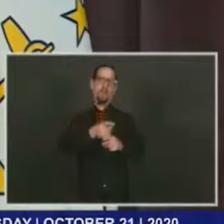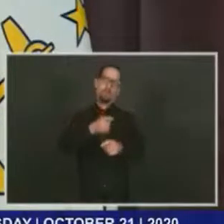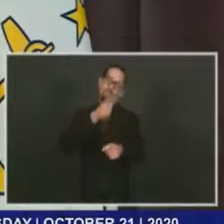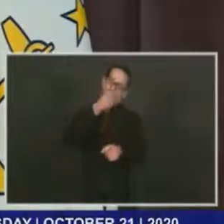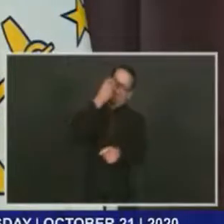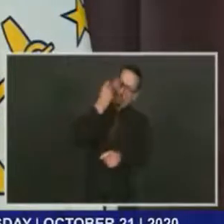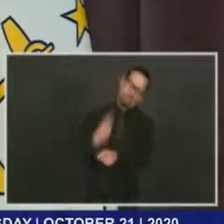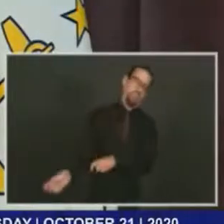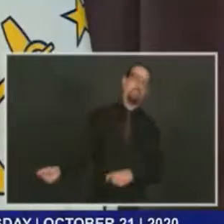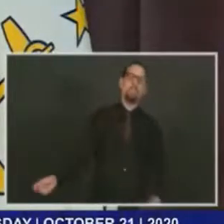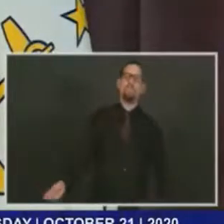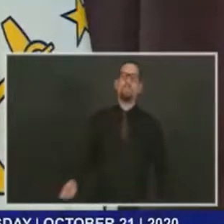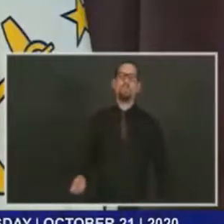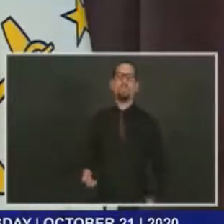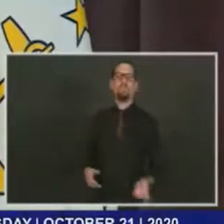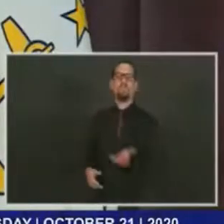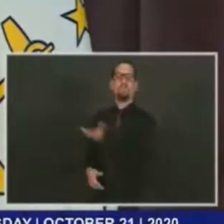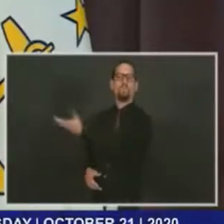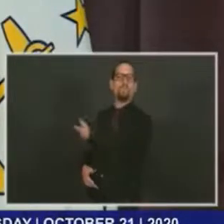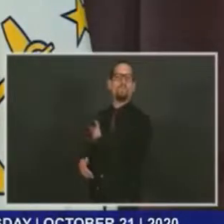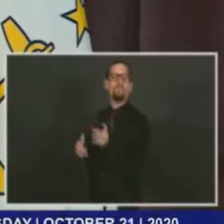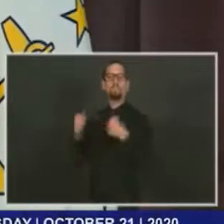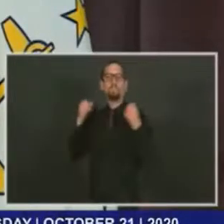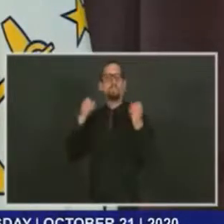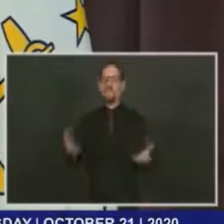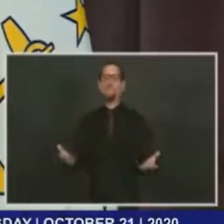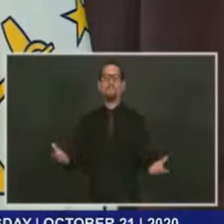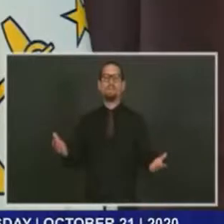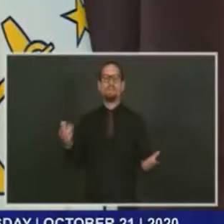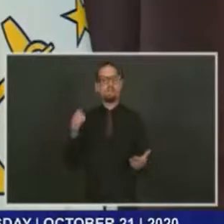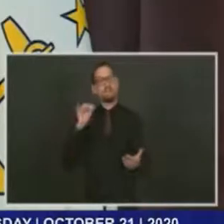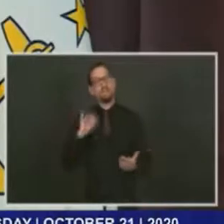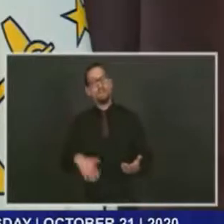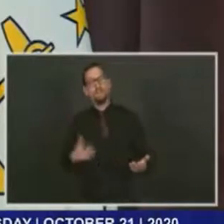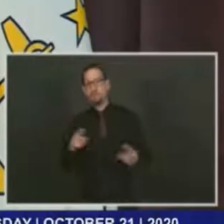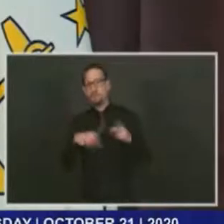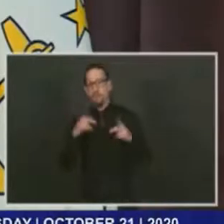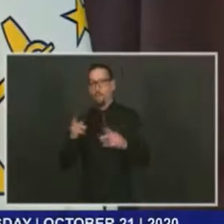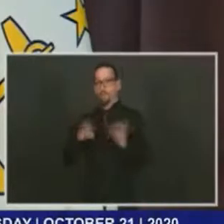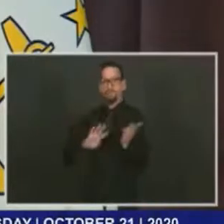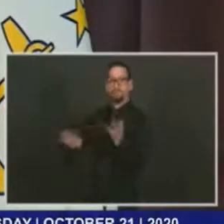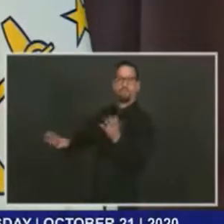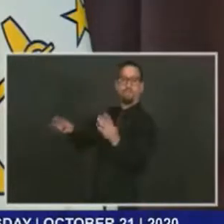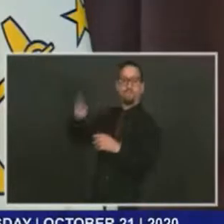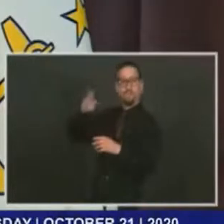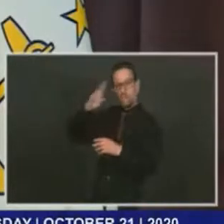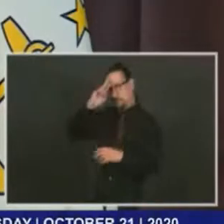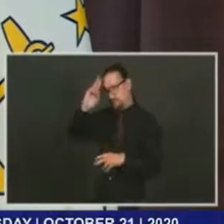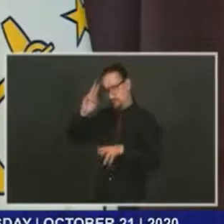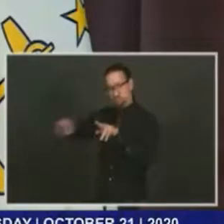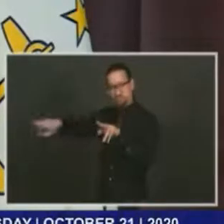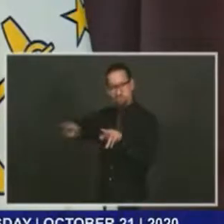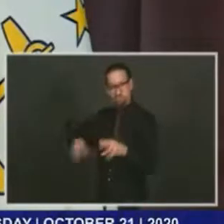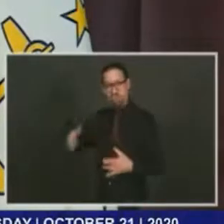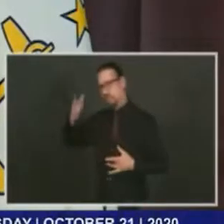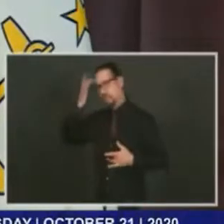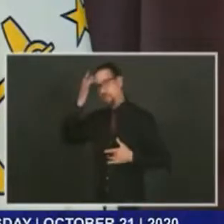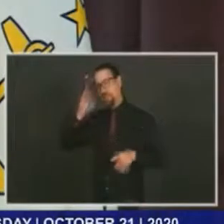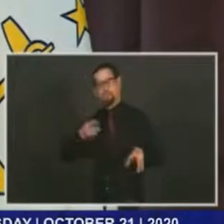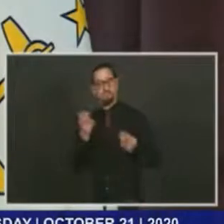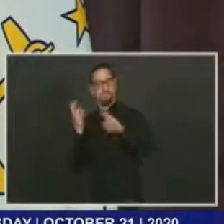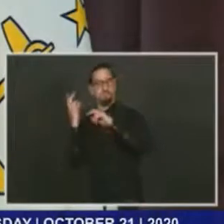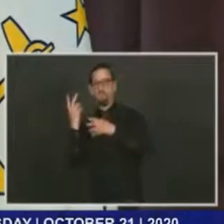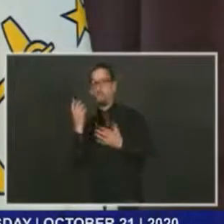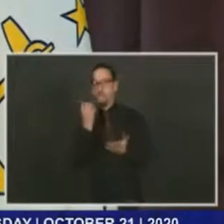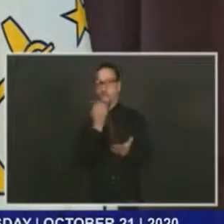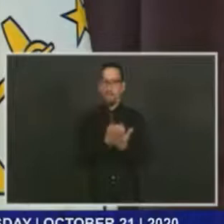Thanksgiving, I know what's going to happen. More people will be in the hospital, more people will die, and more people will lose their jobs